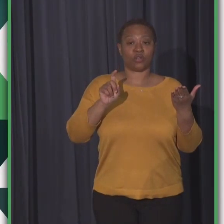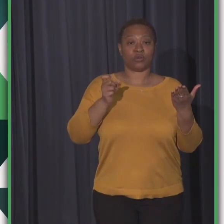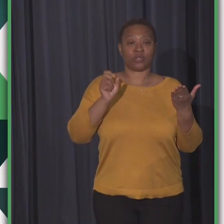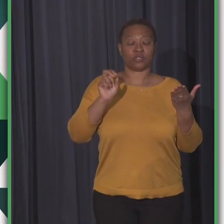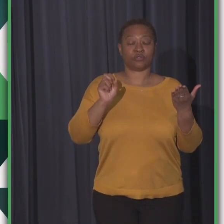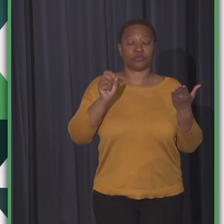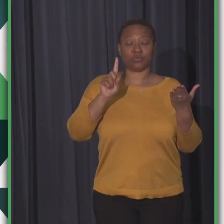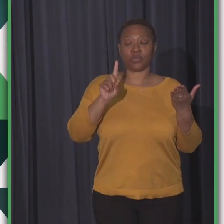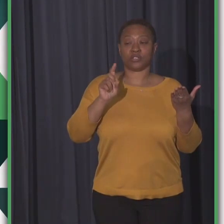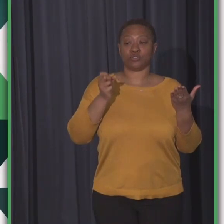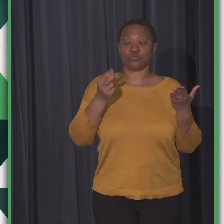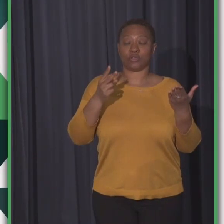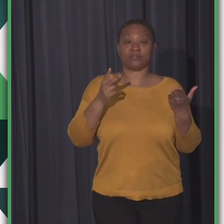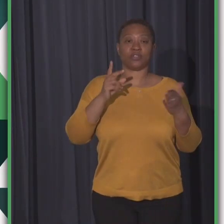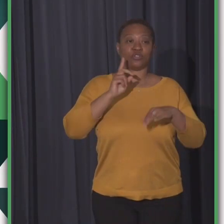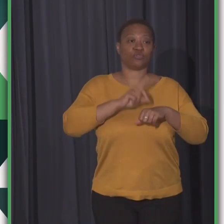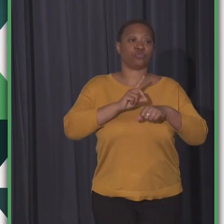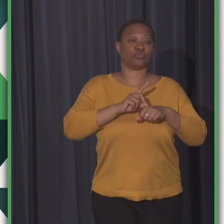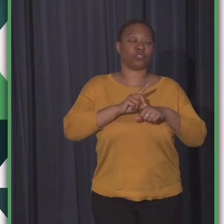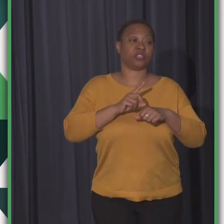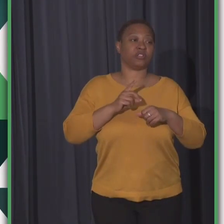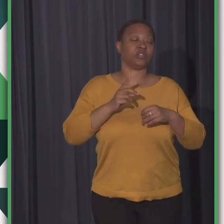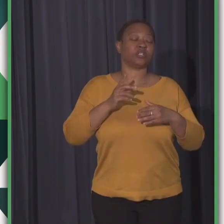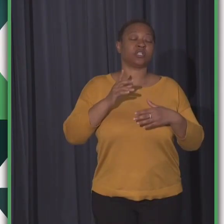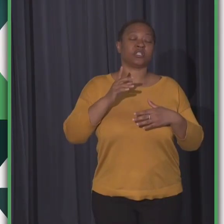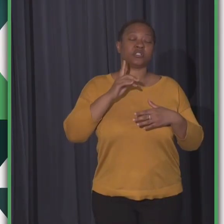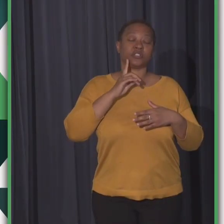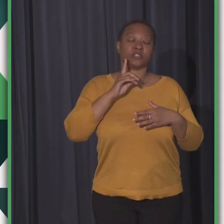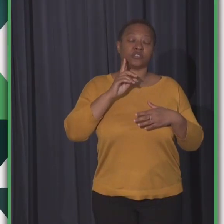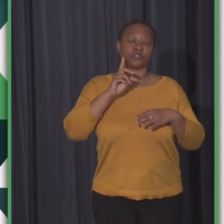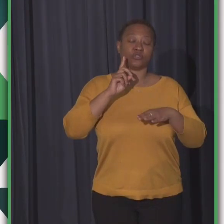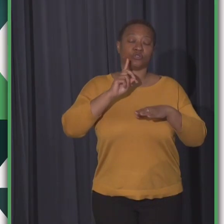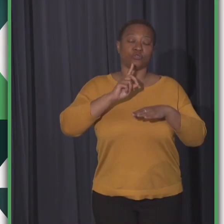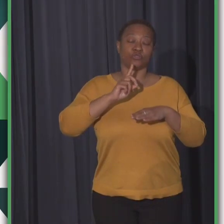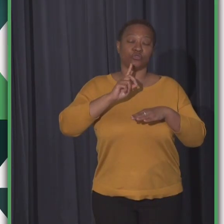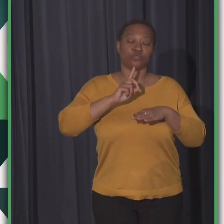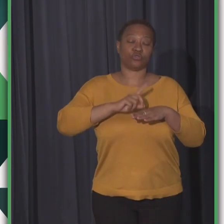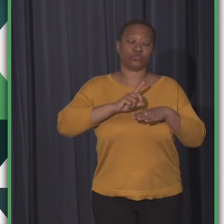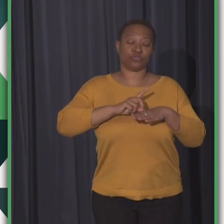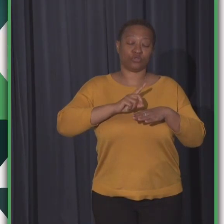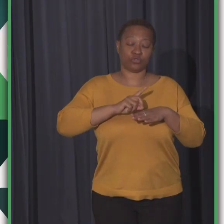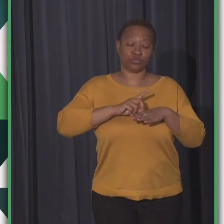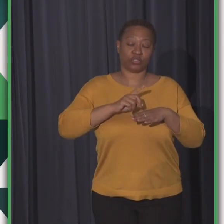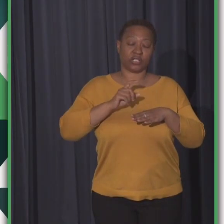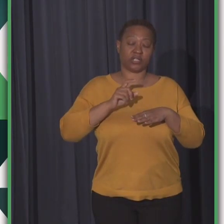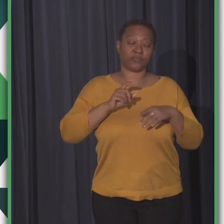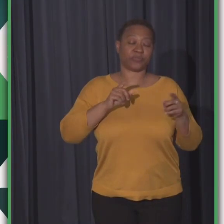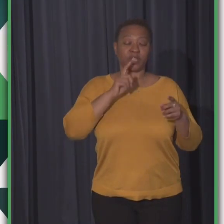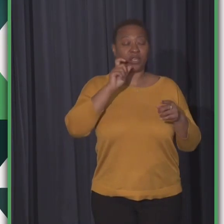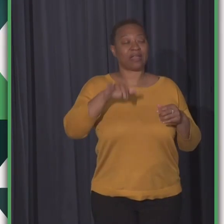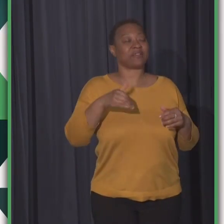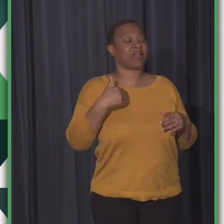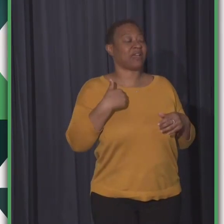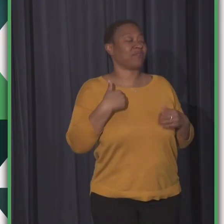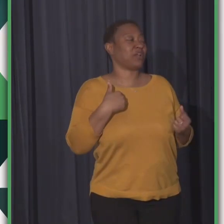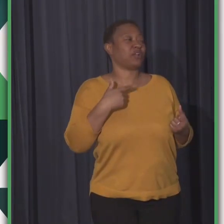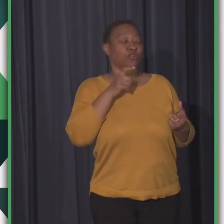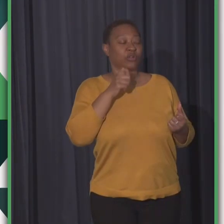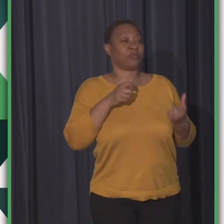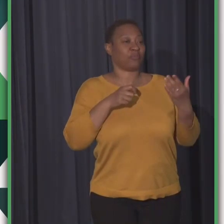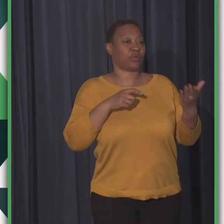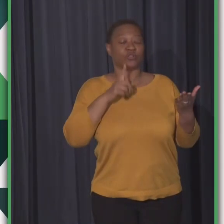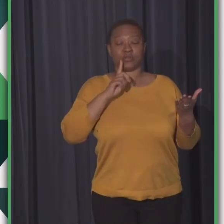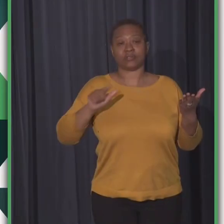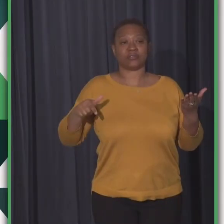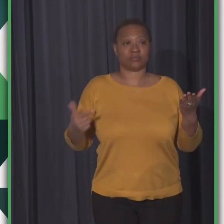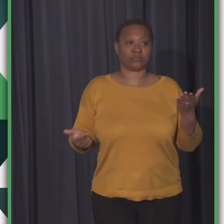intervene. No, second. I don't have to have a motion, do I? You have to have a motion. You don't have a second because it's So a motion moved. coming